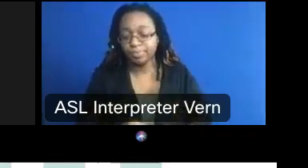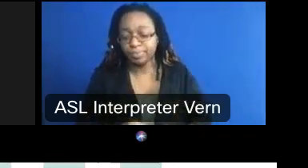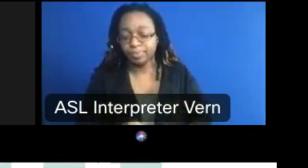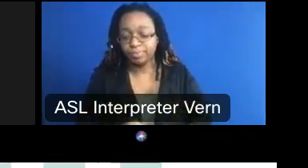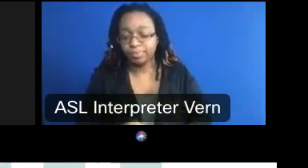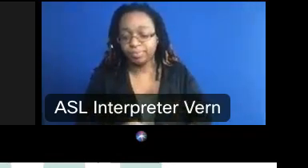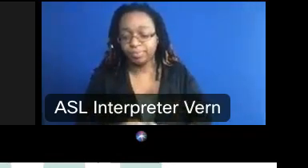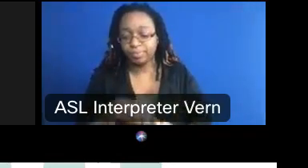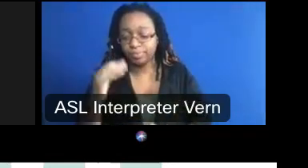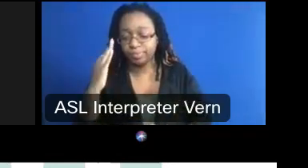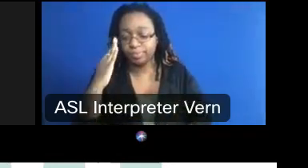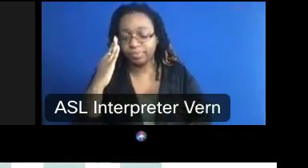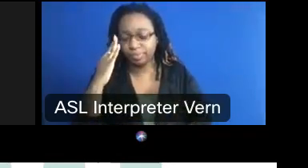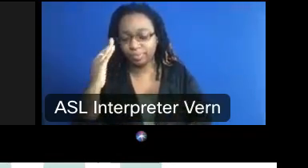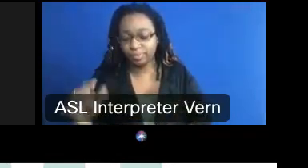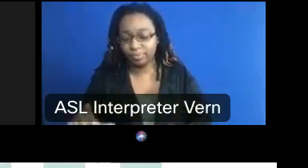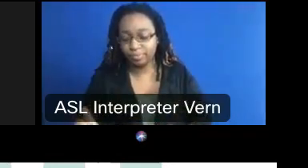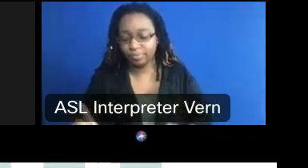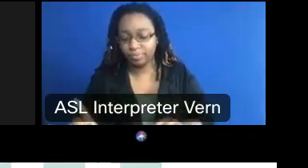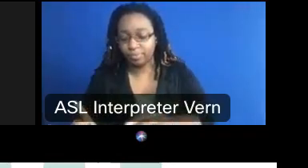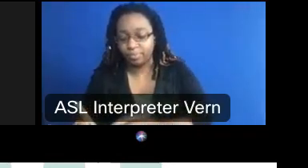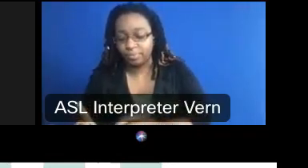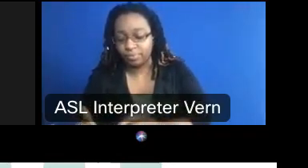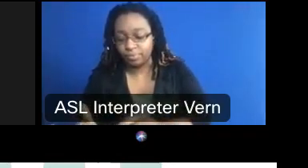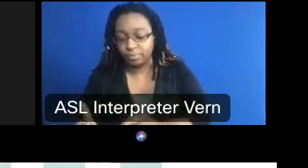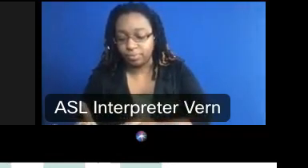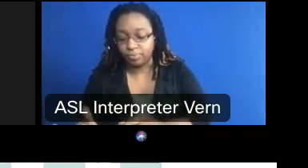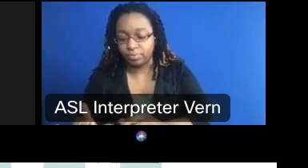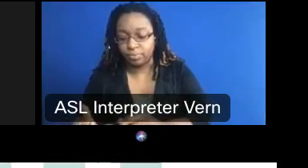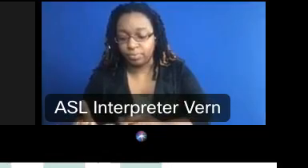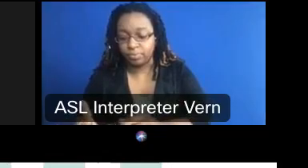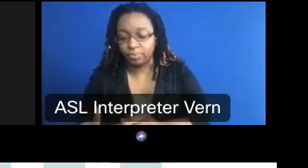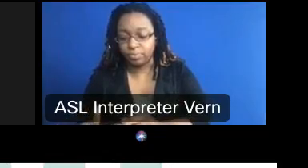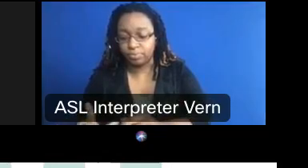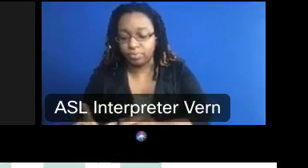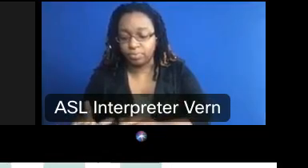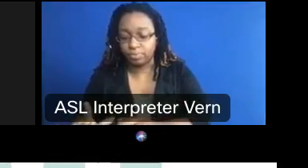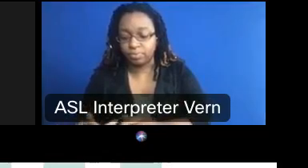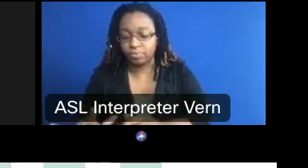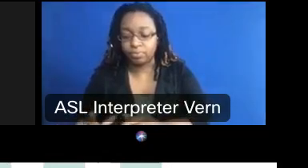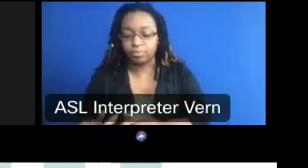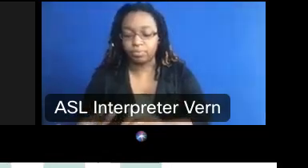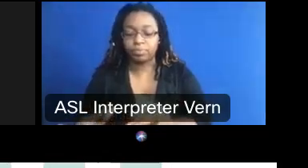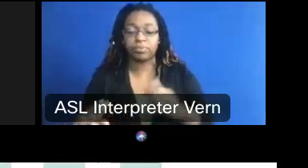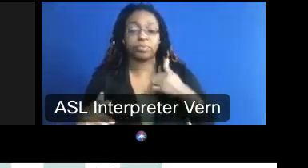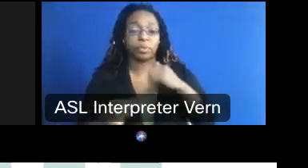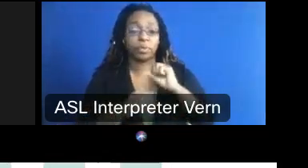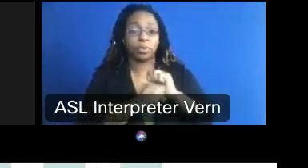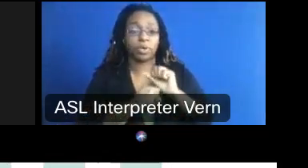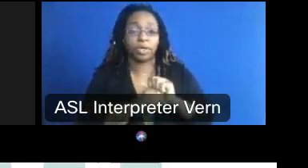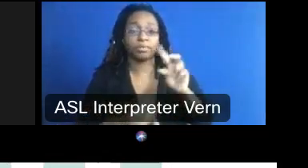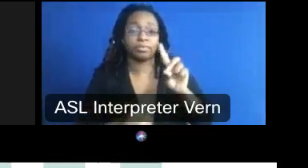An example I have is that when I was working as a domestic violence advocate on